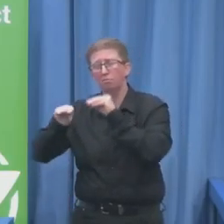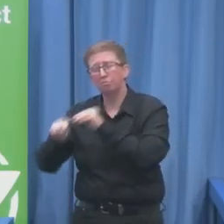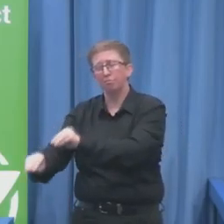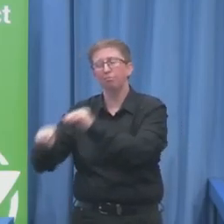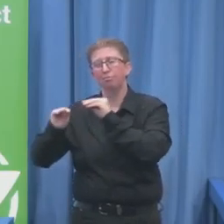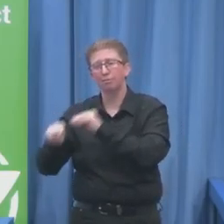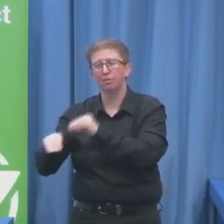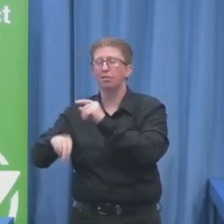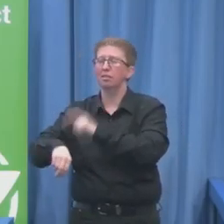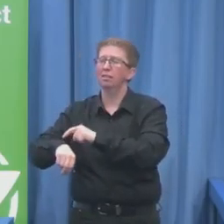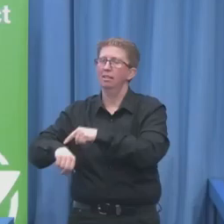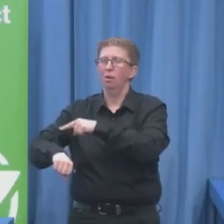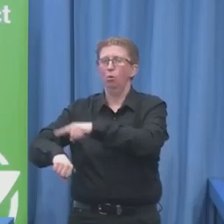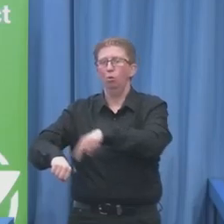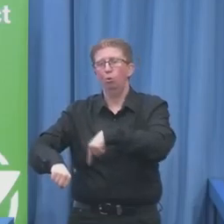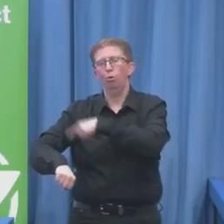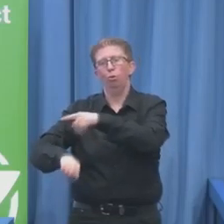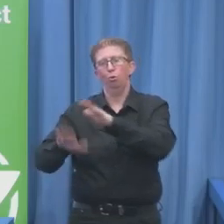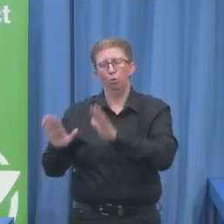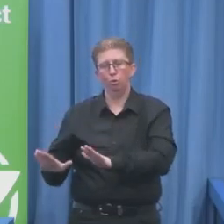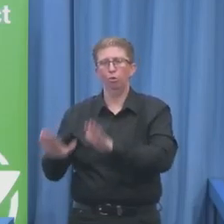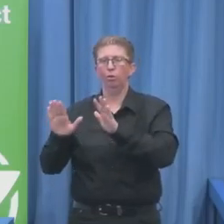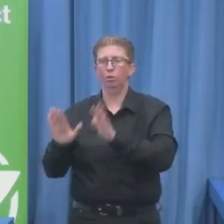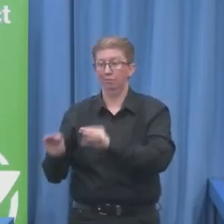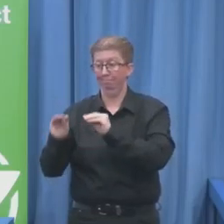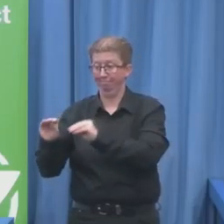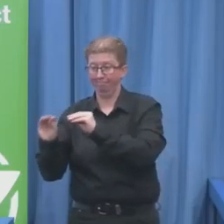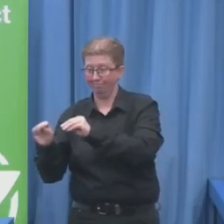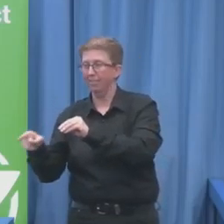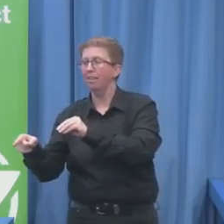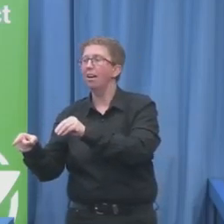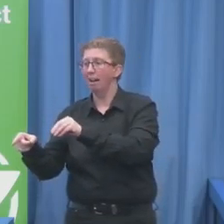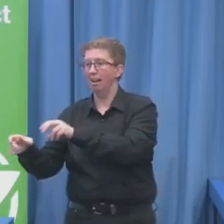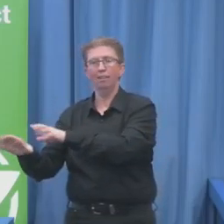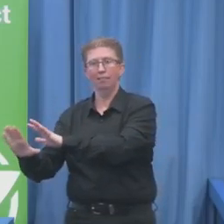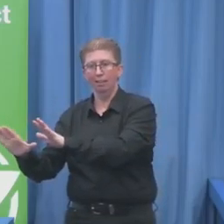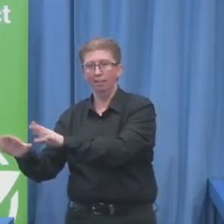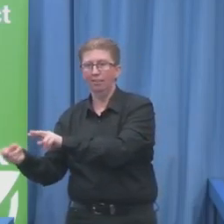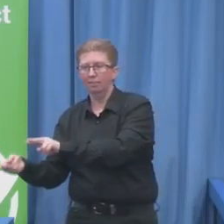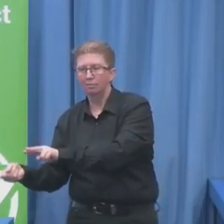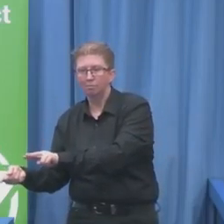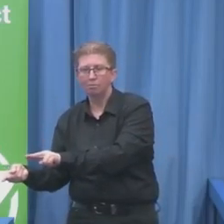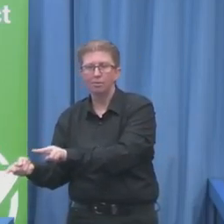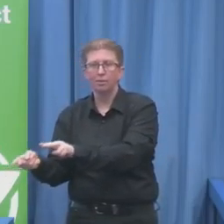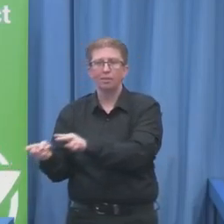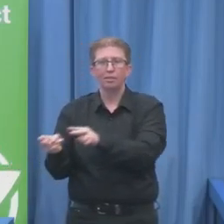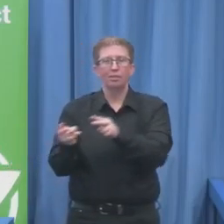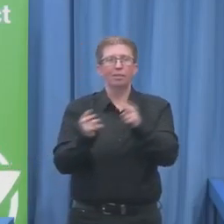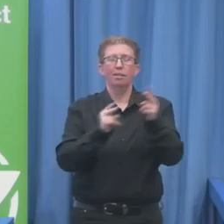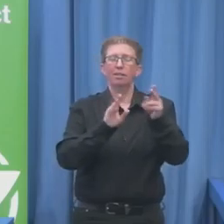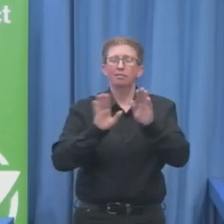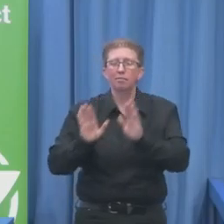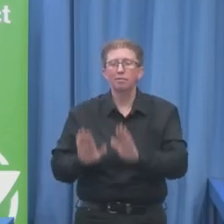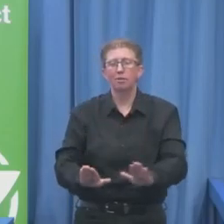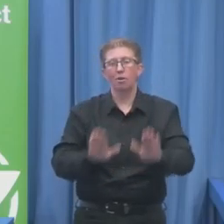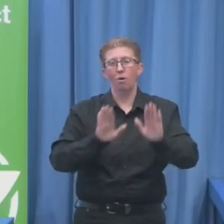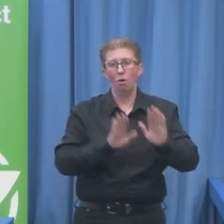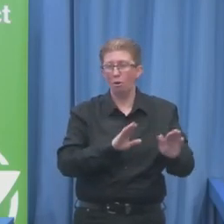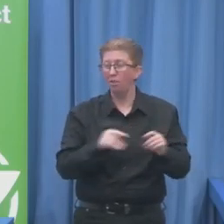from families into going out into the community. But the best remedy for that was just showing the successes. Once people got out in the